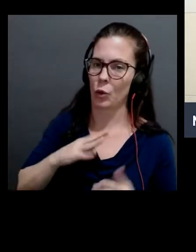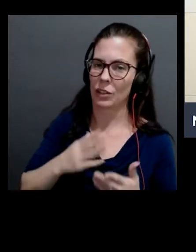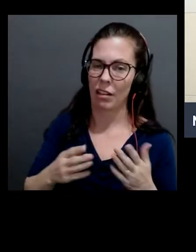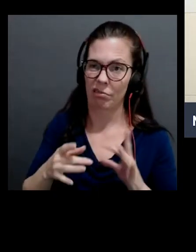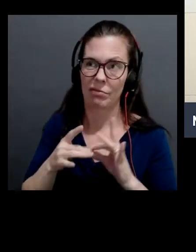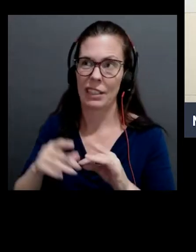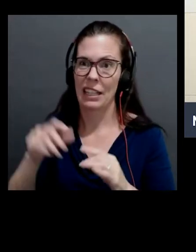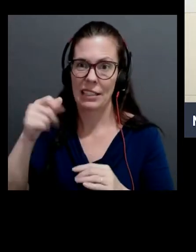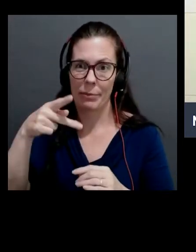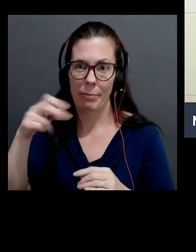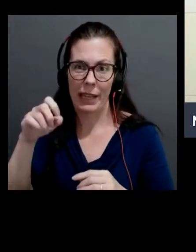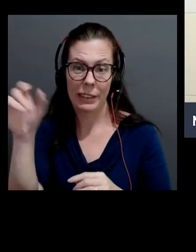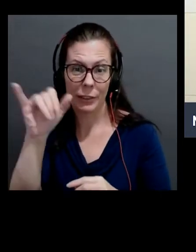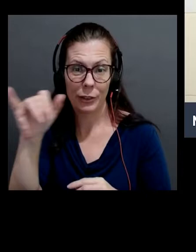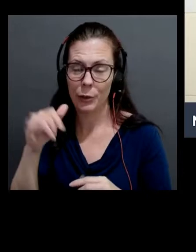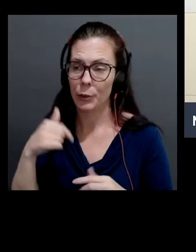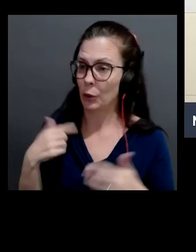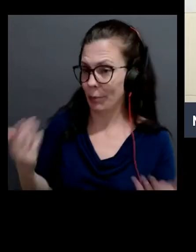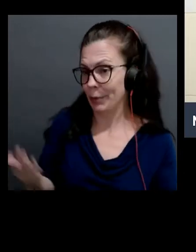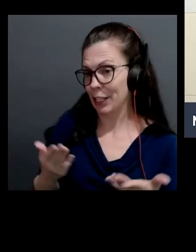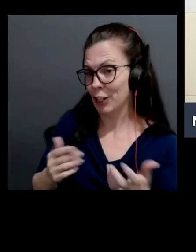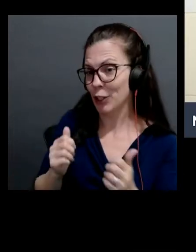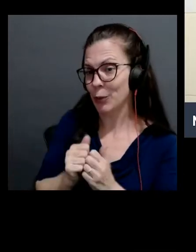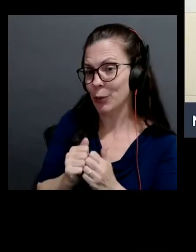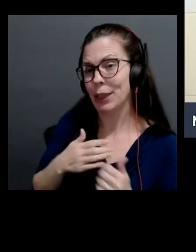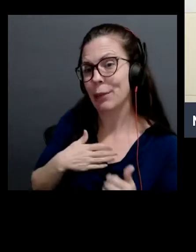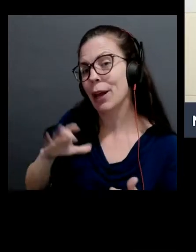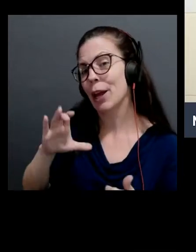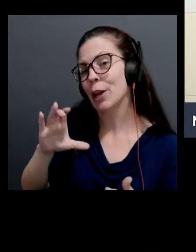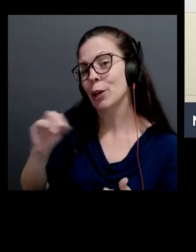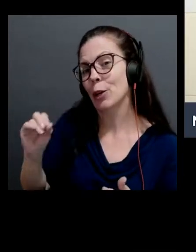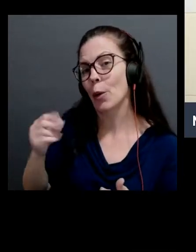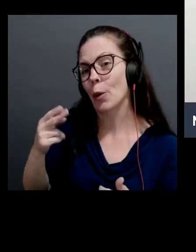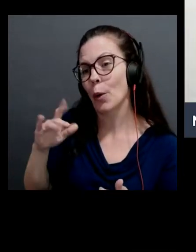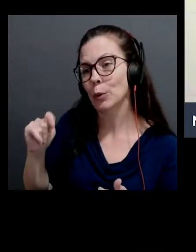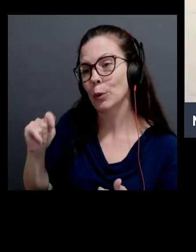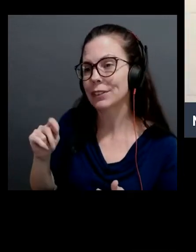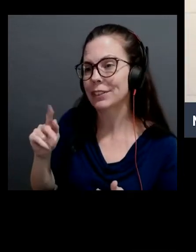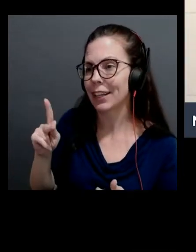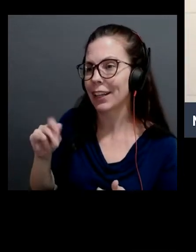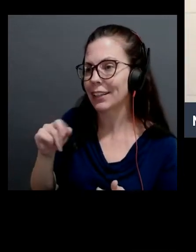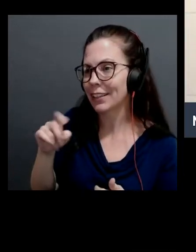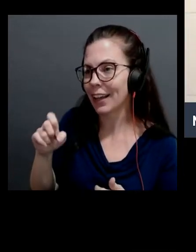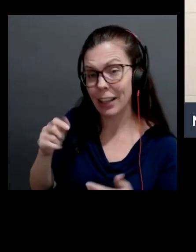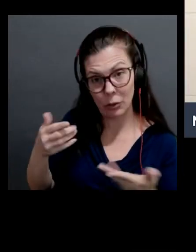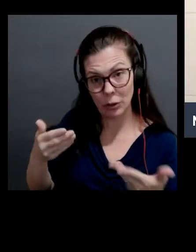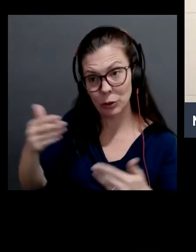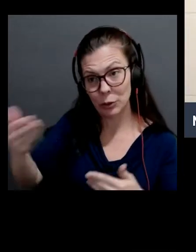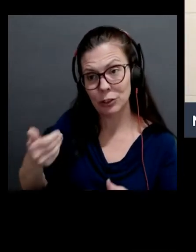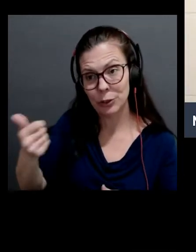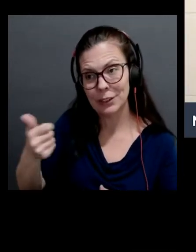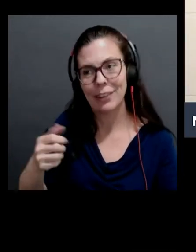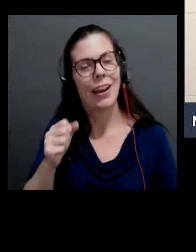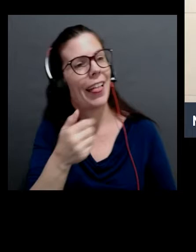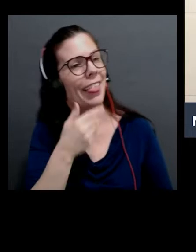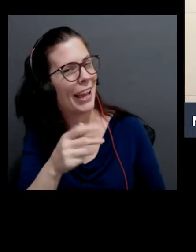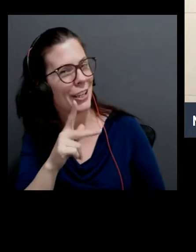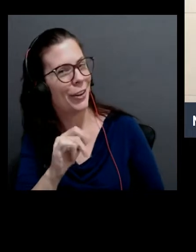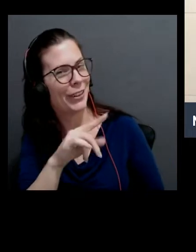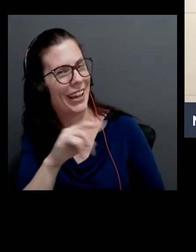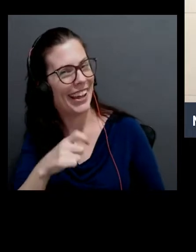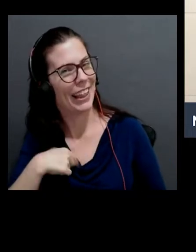So I'm joined here with my co-host, Kyle. You want to introduce yourself? Thank you, Kyle. I'm the other